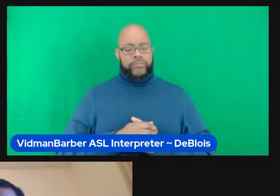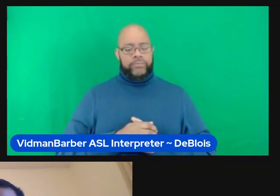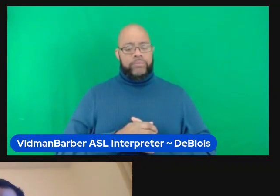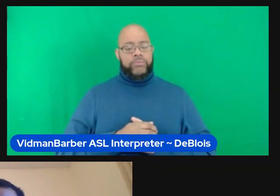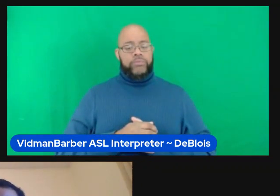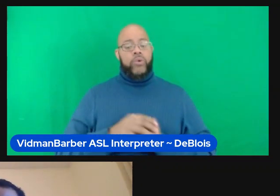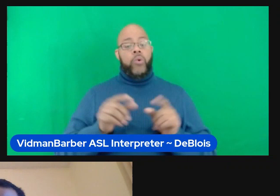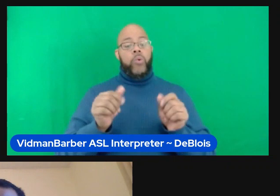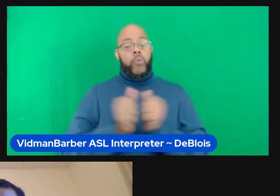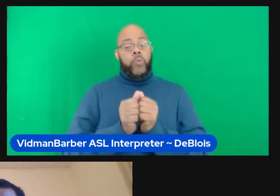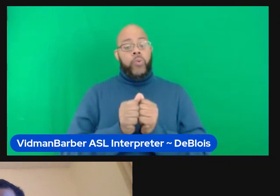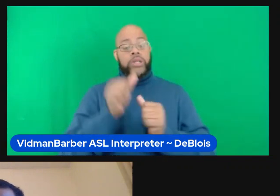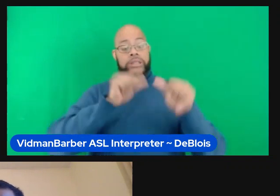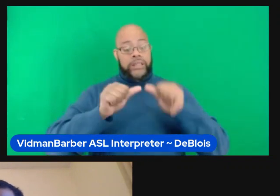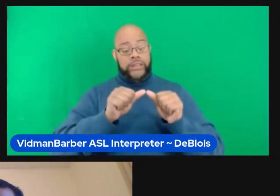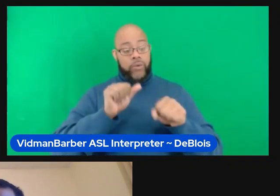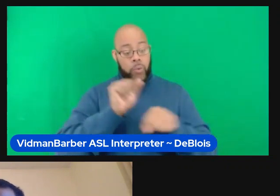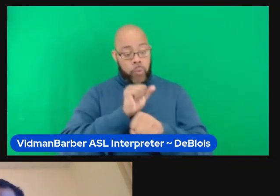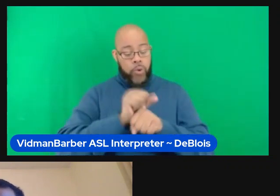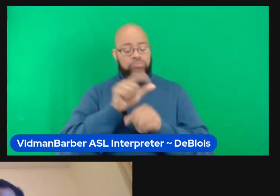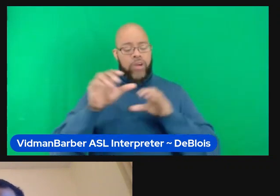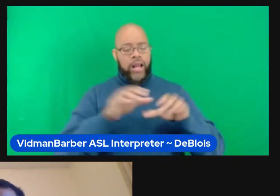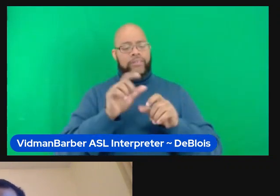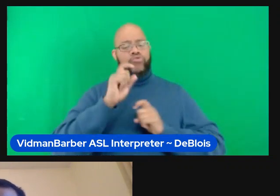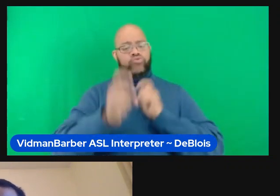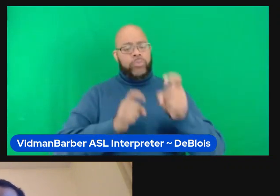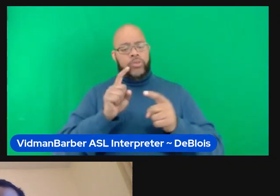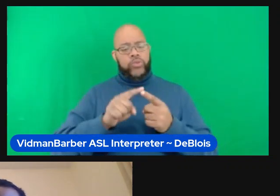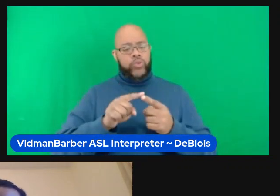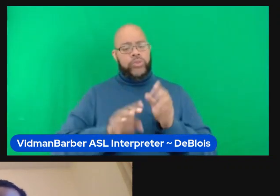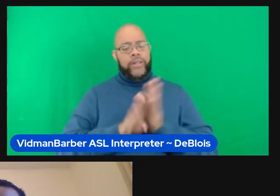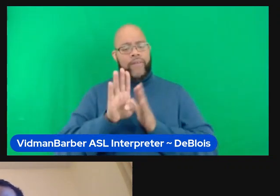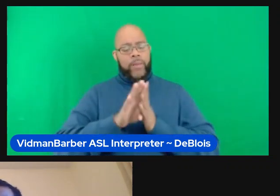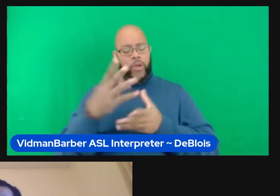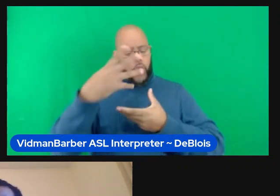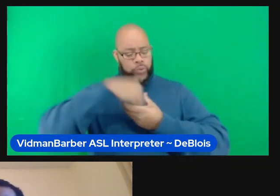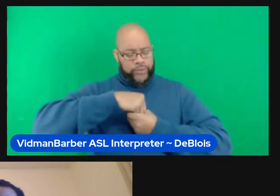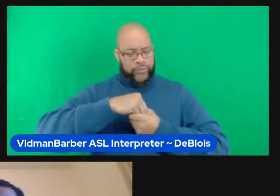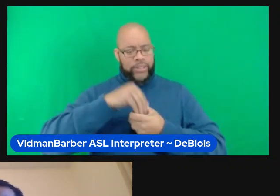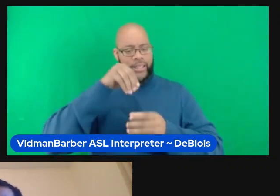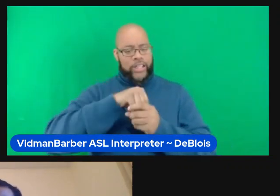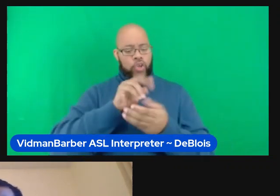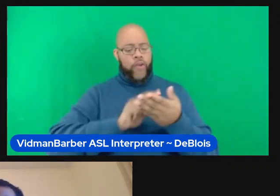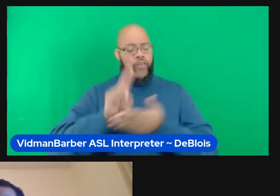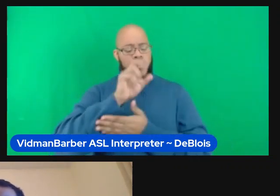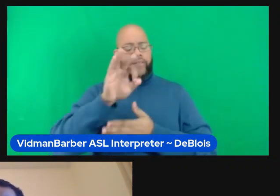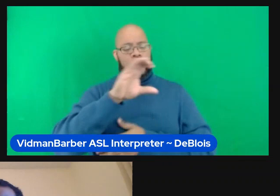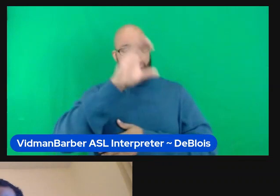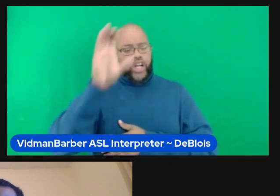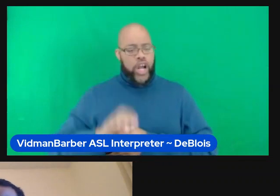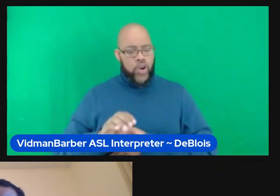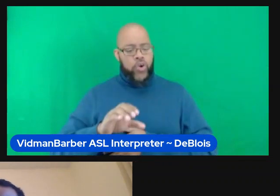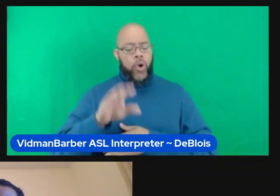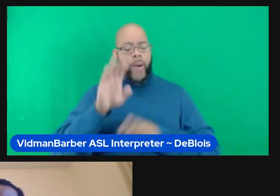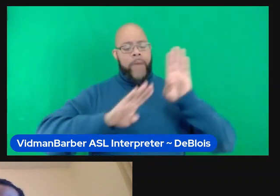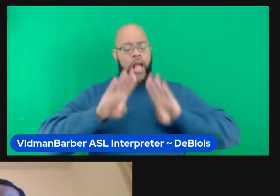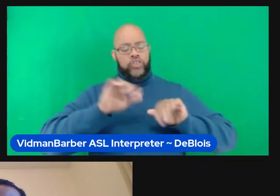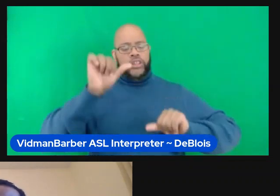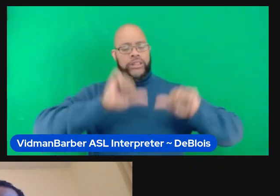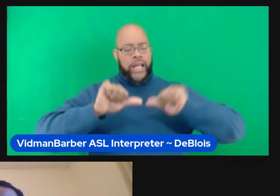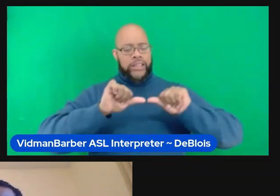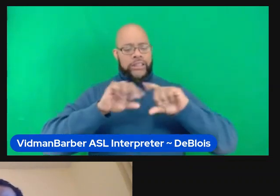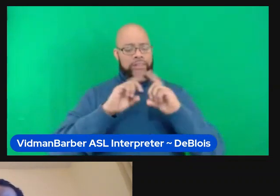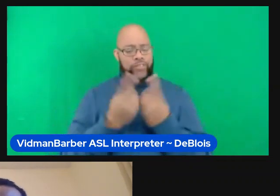her scientific endeavors, she has actively contributed to fostering inclusivity within the University of Chicago's Biological Sciences